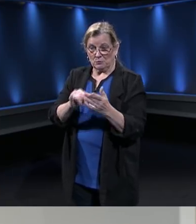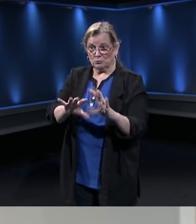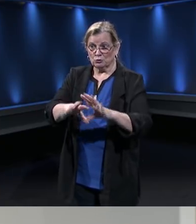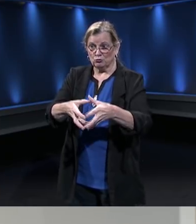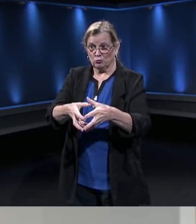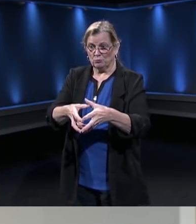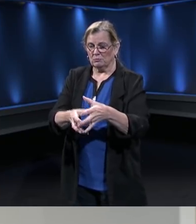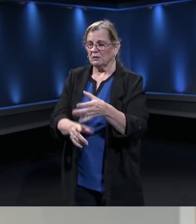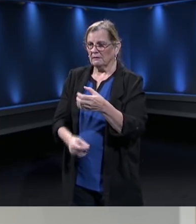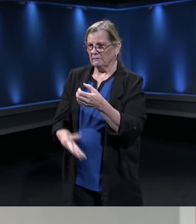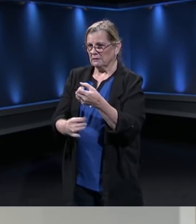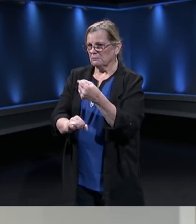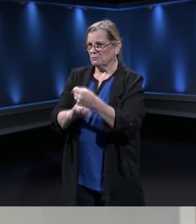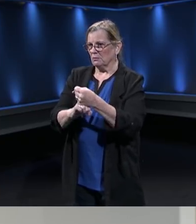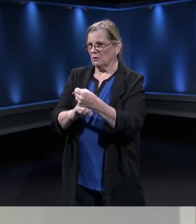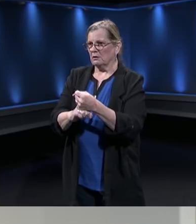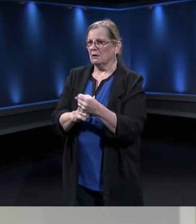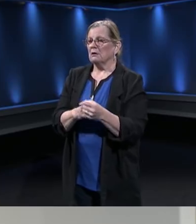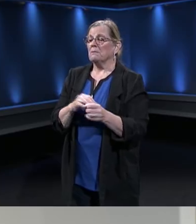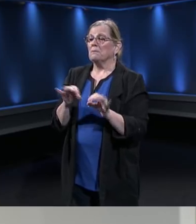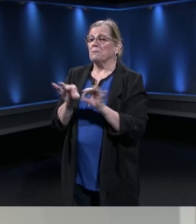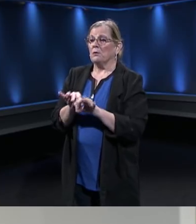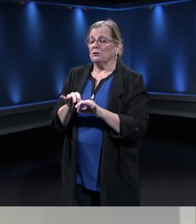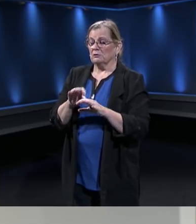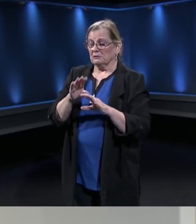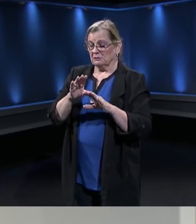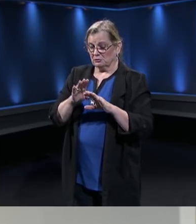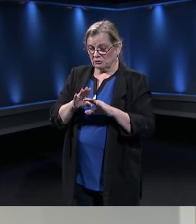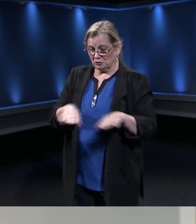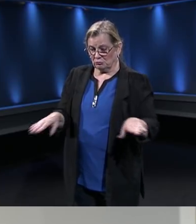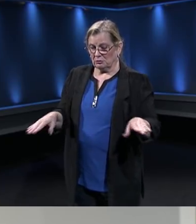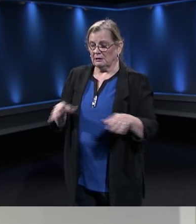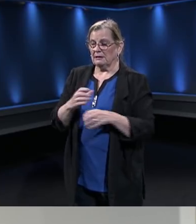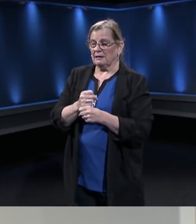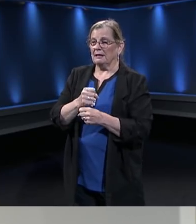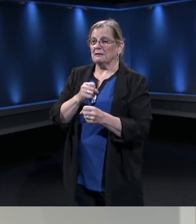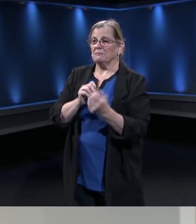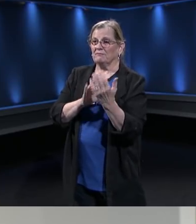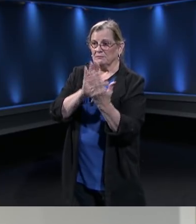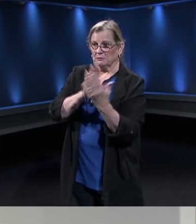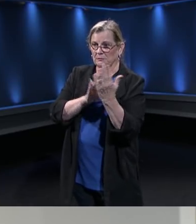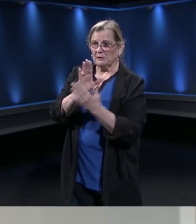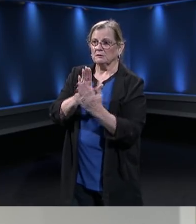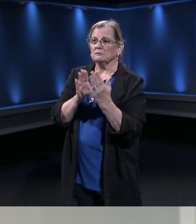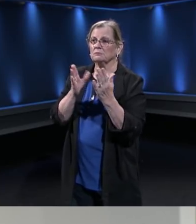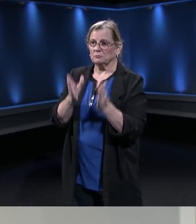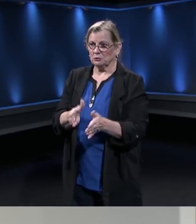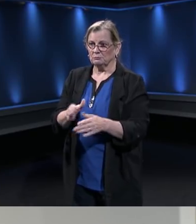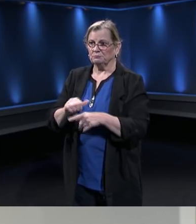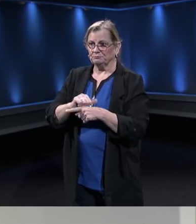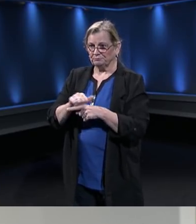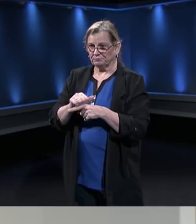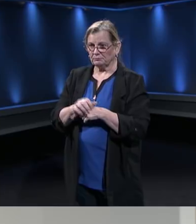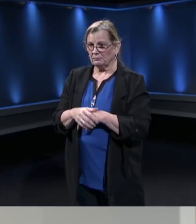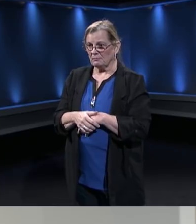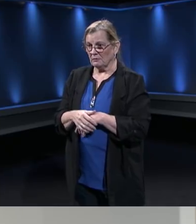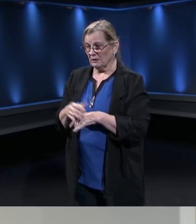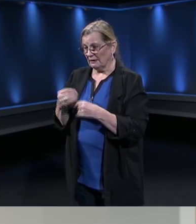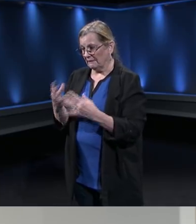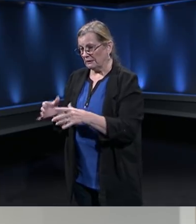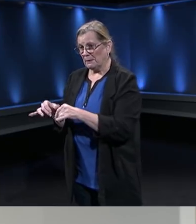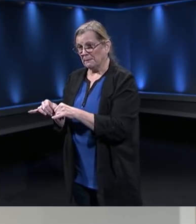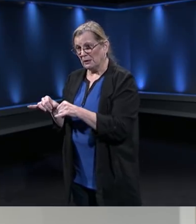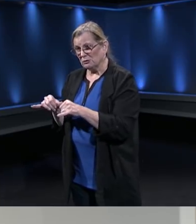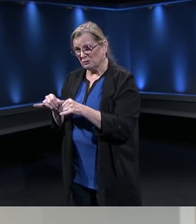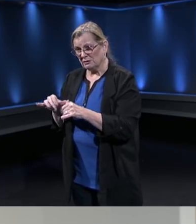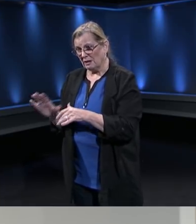kids to receive in-person instruction. We provided the metrics around health and staffing to the board and our